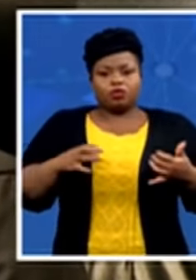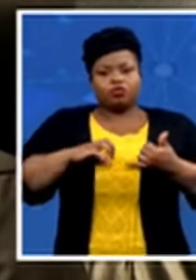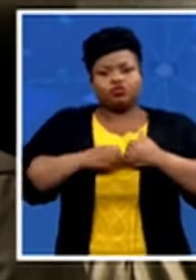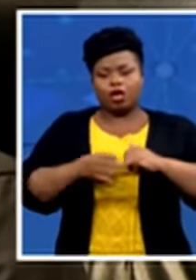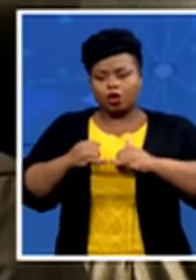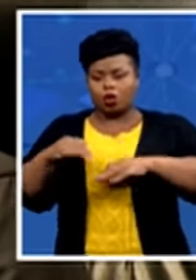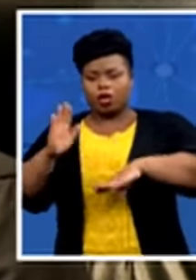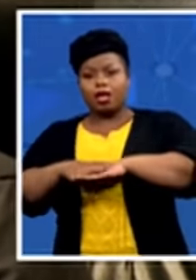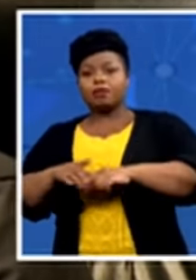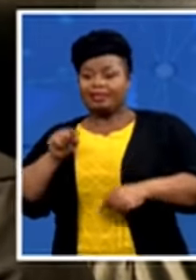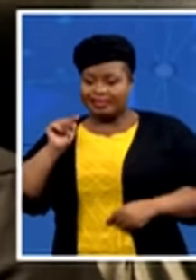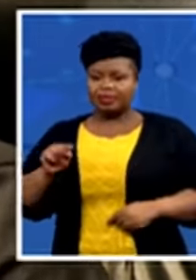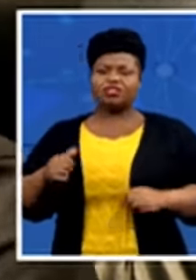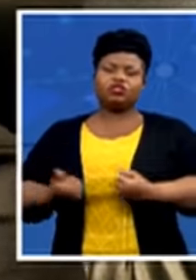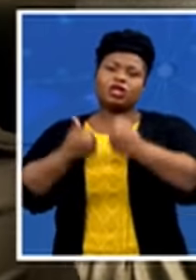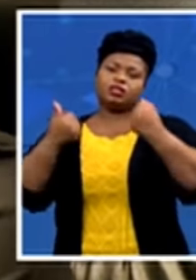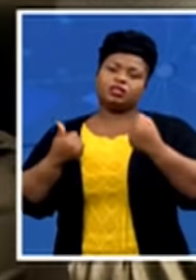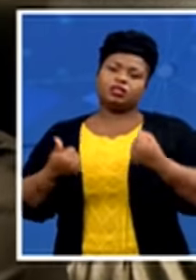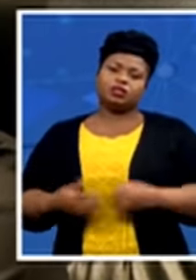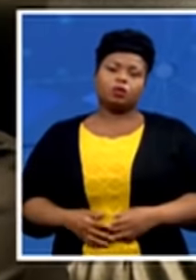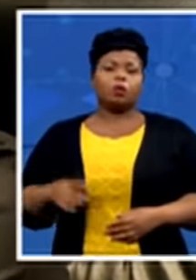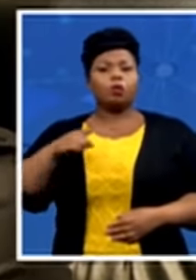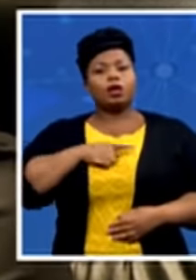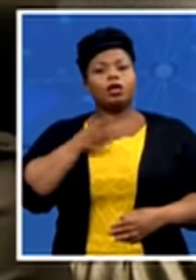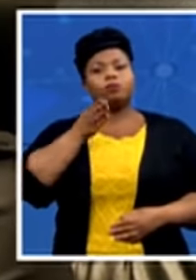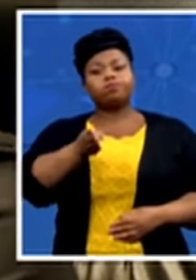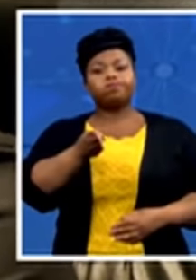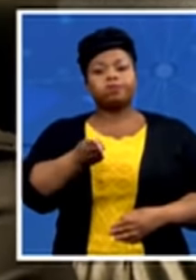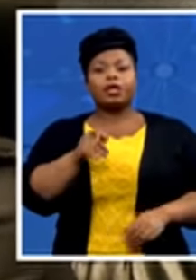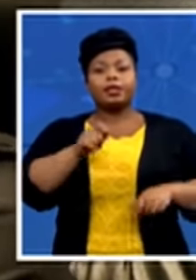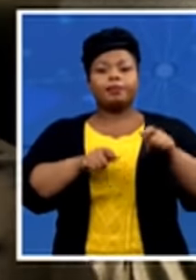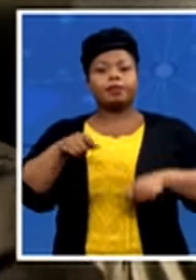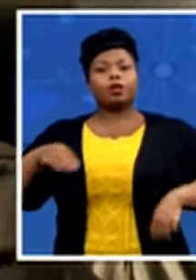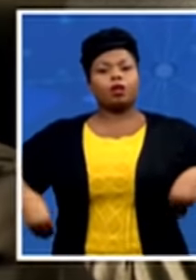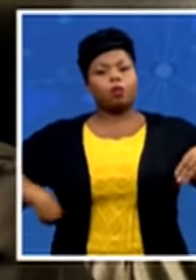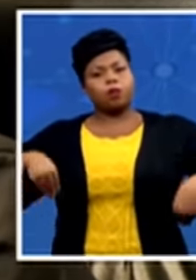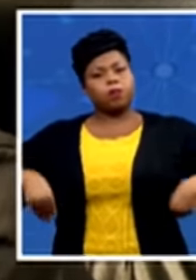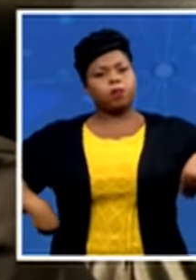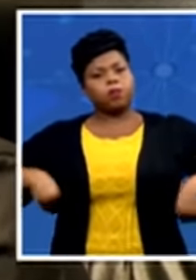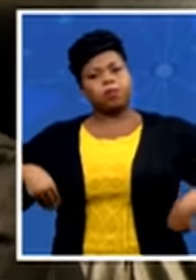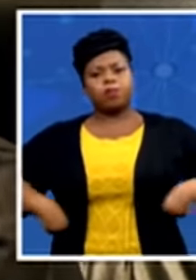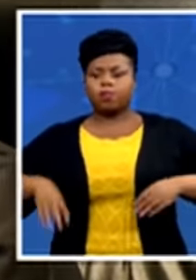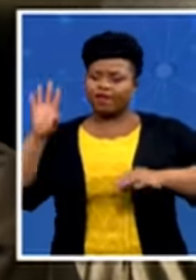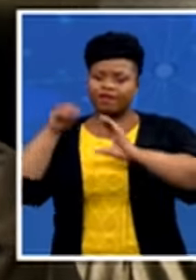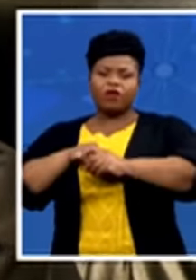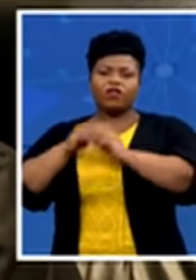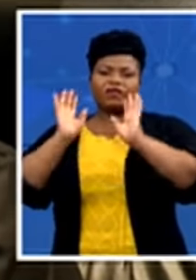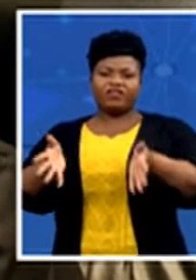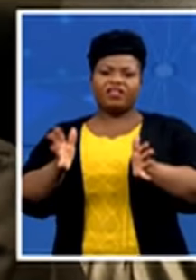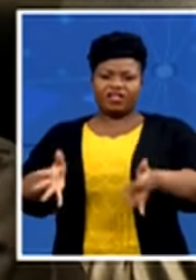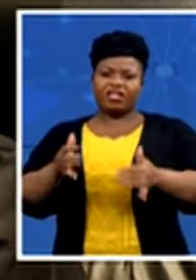Corrupt individuals in the system have actually also find their way to manipulate that. So how do we deal with